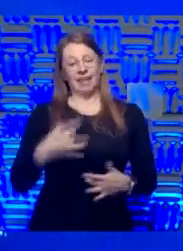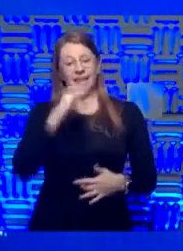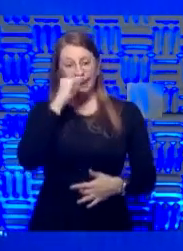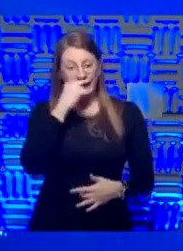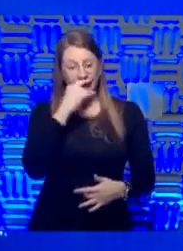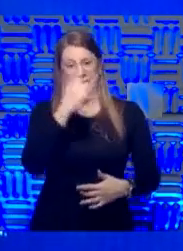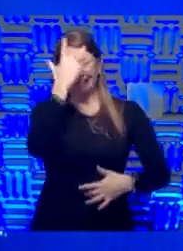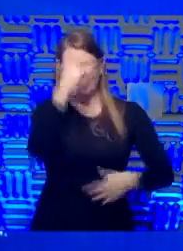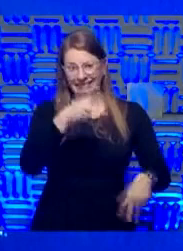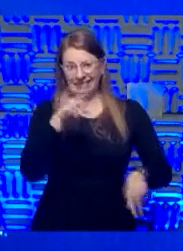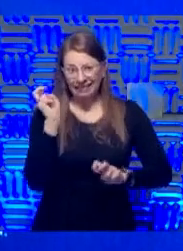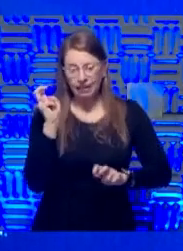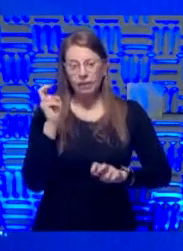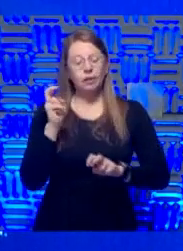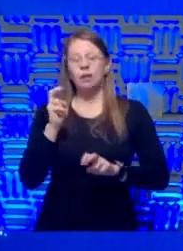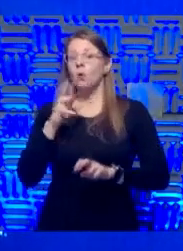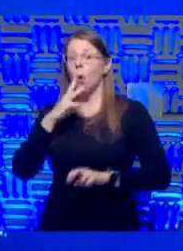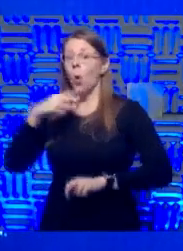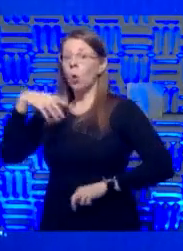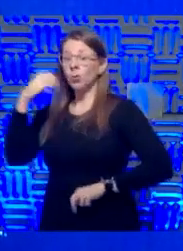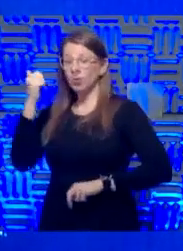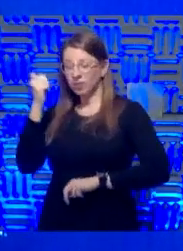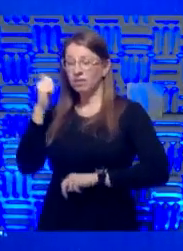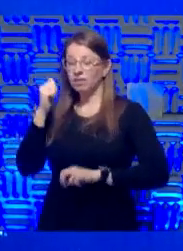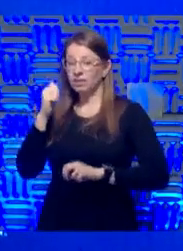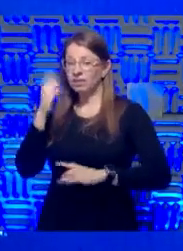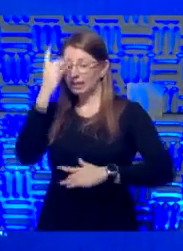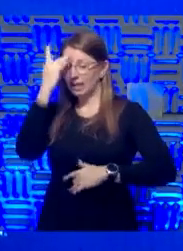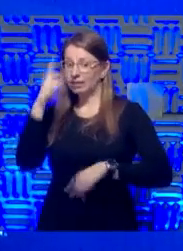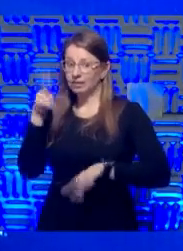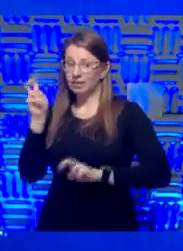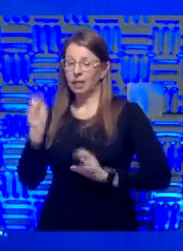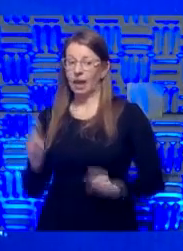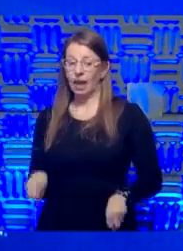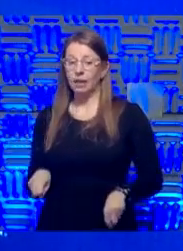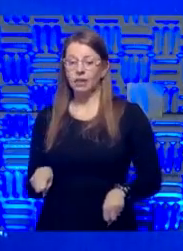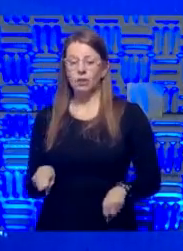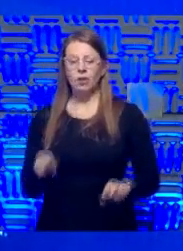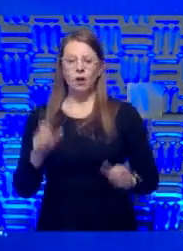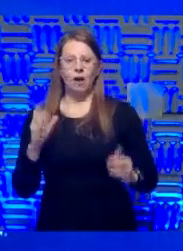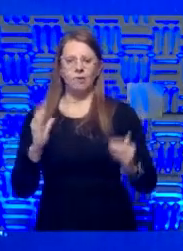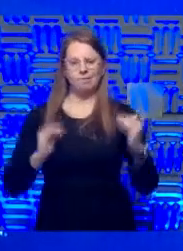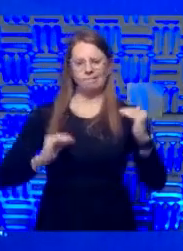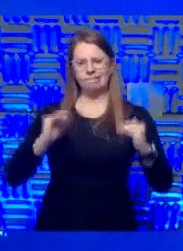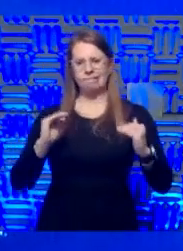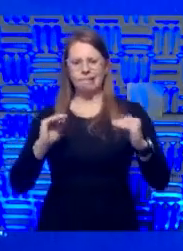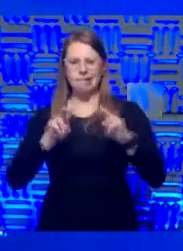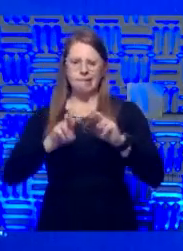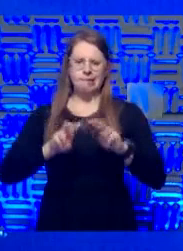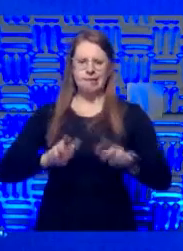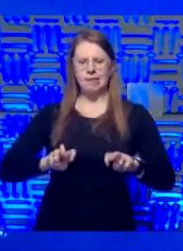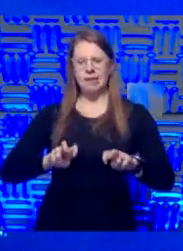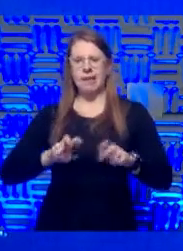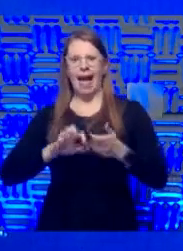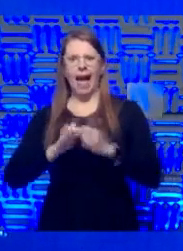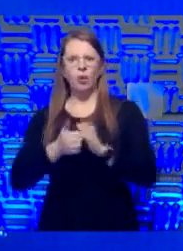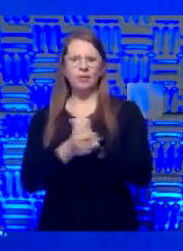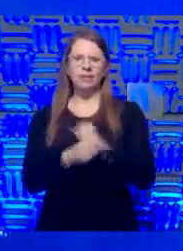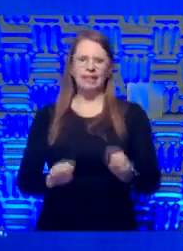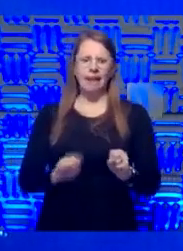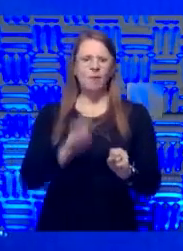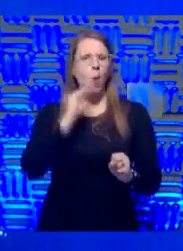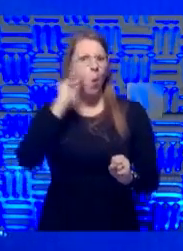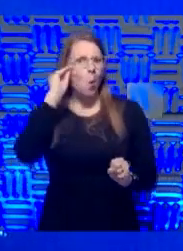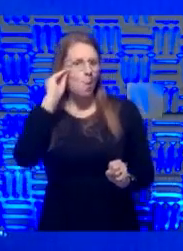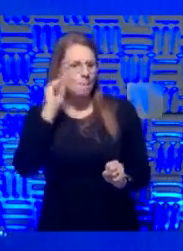the younger you are, the more wrecked you are. You just have to weigh that against, I'm going to come back to again a lot of the theme of this program. How safe is the